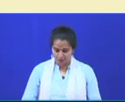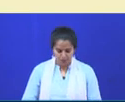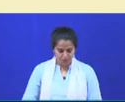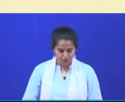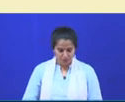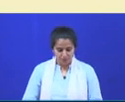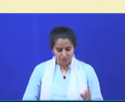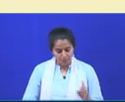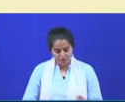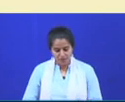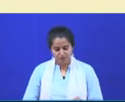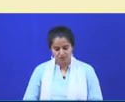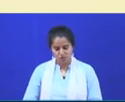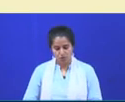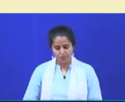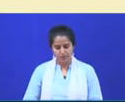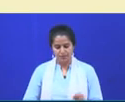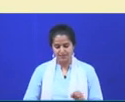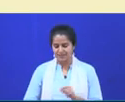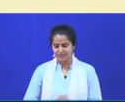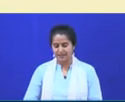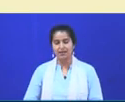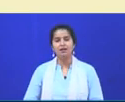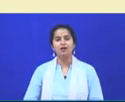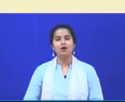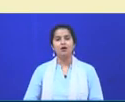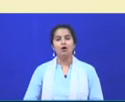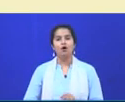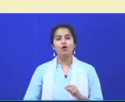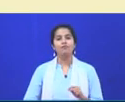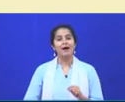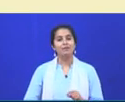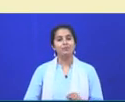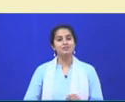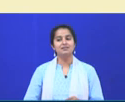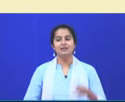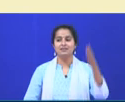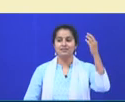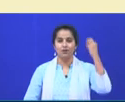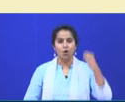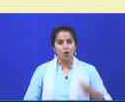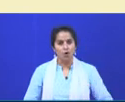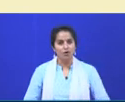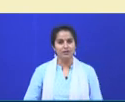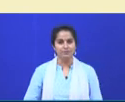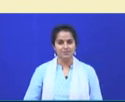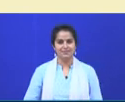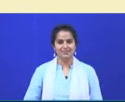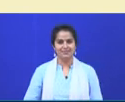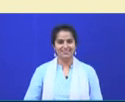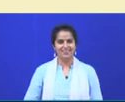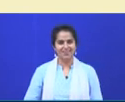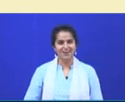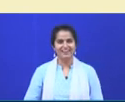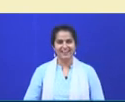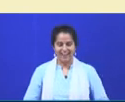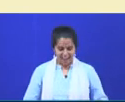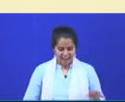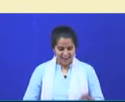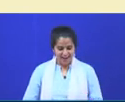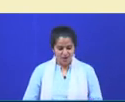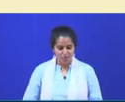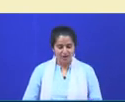in its mouth. The poison of the scorpion is in its tail. Of a bad person, it is in all limbs.